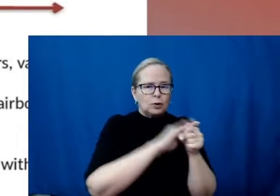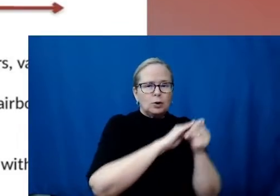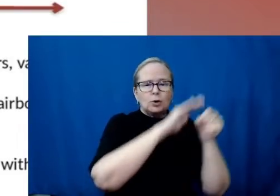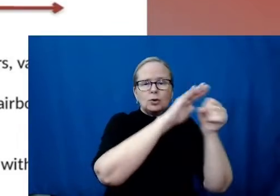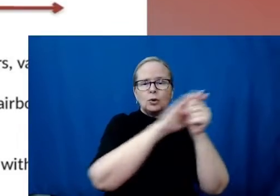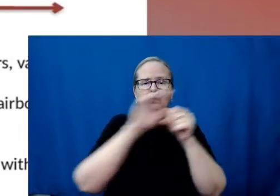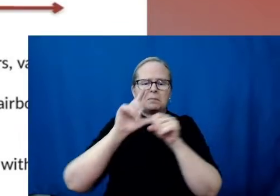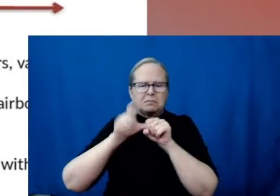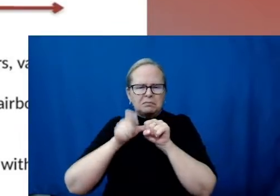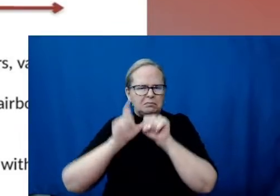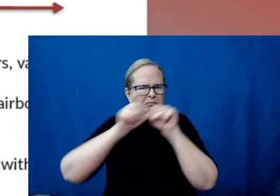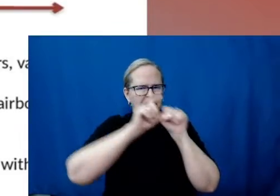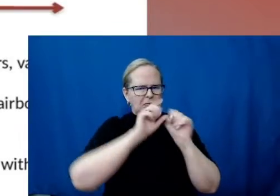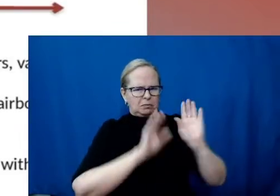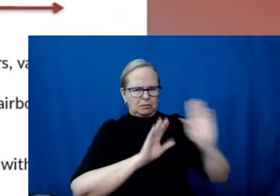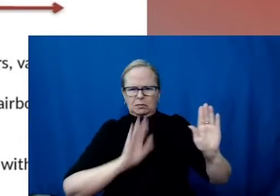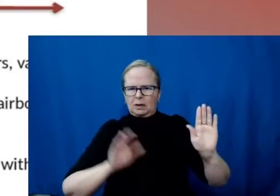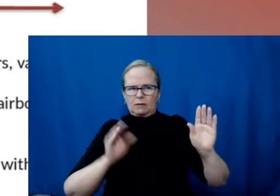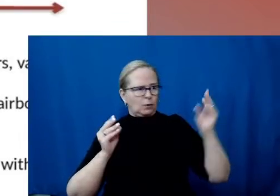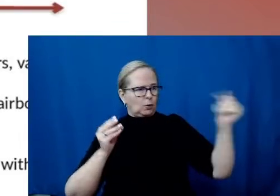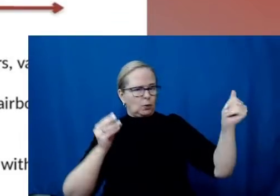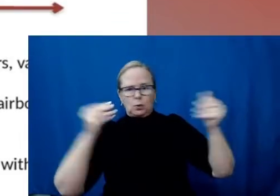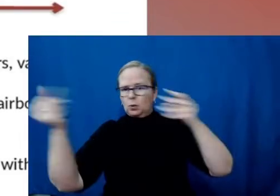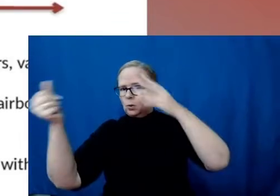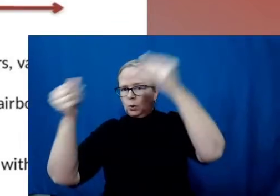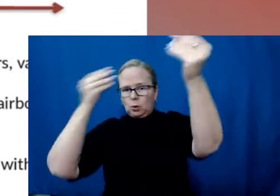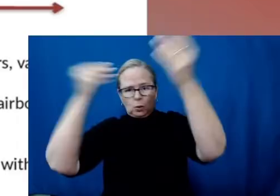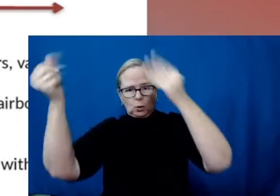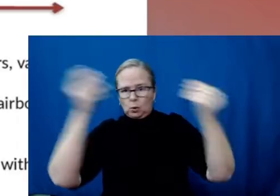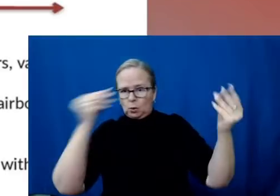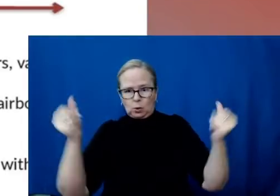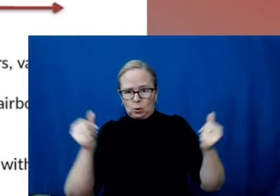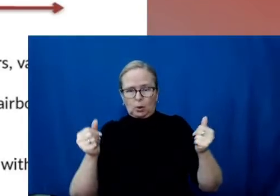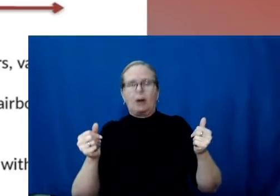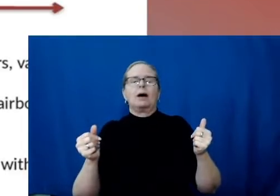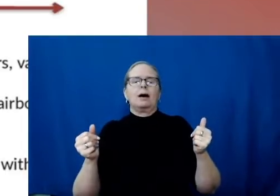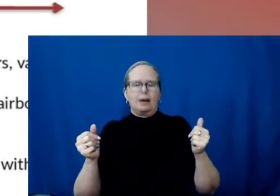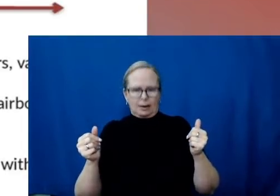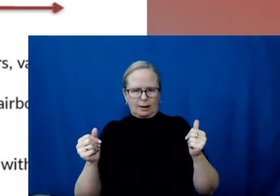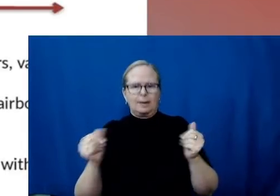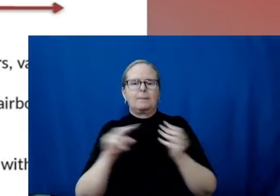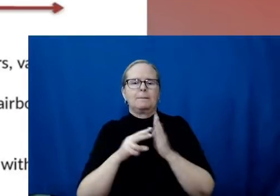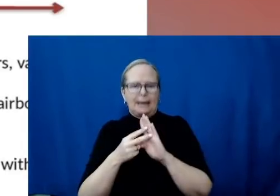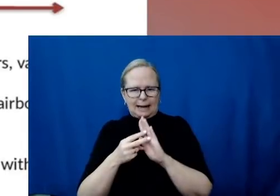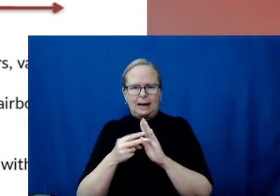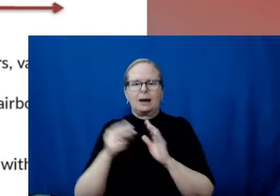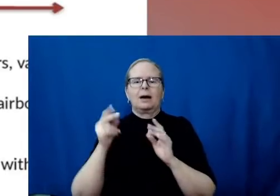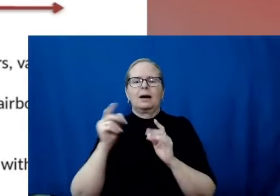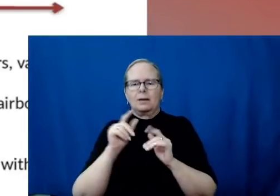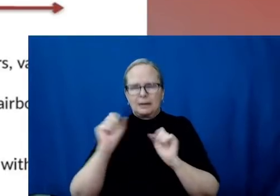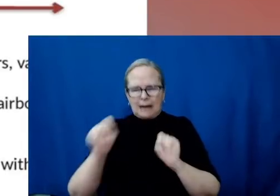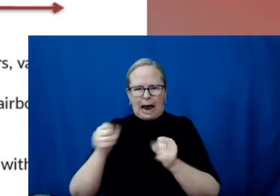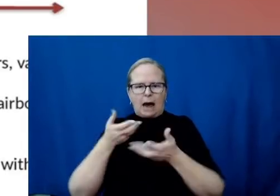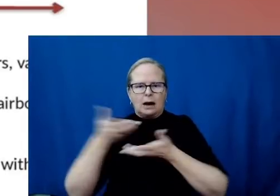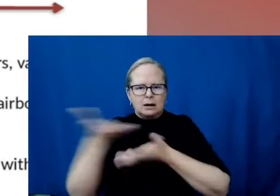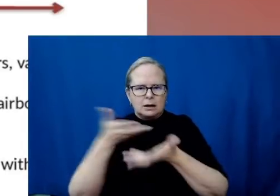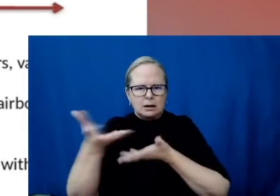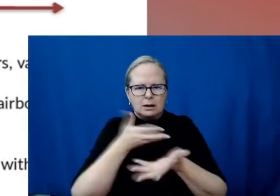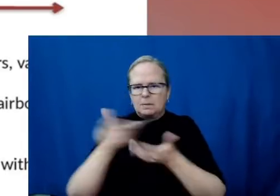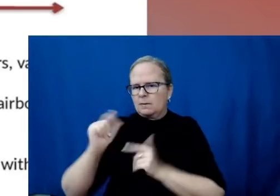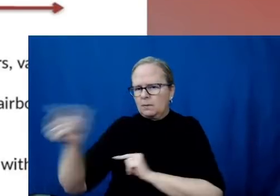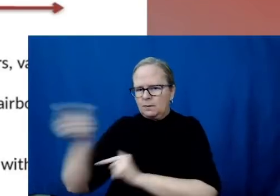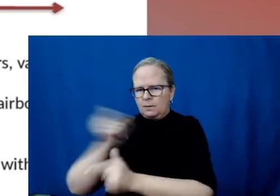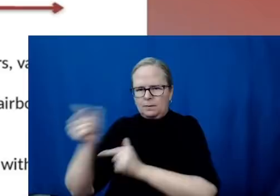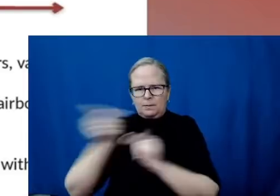a bubble in which people can travel freely in a free way between those